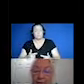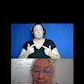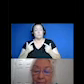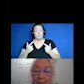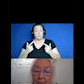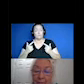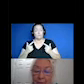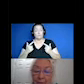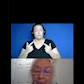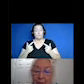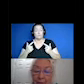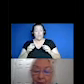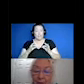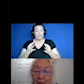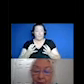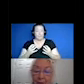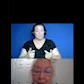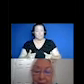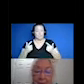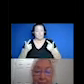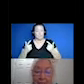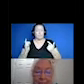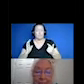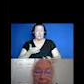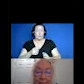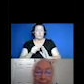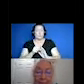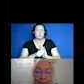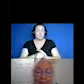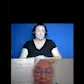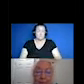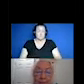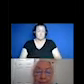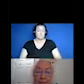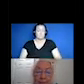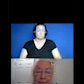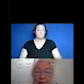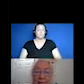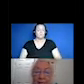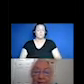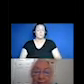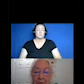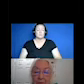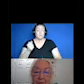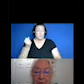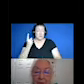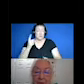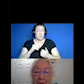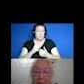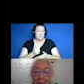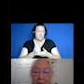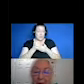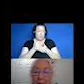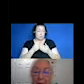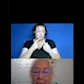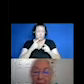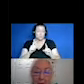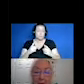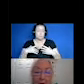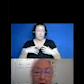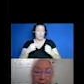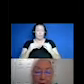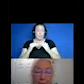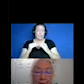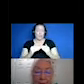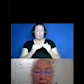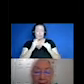and families live in our state. So insights on helping to achieve health equity for